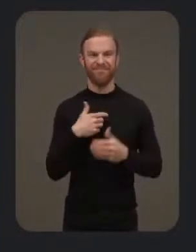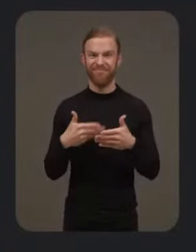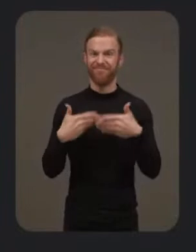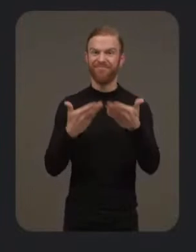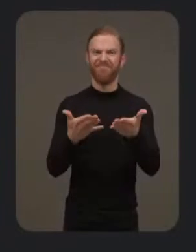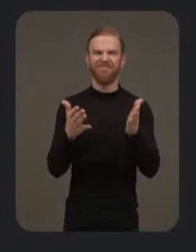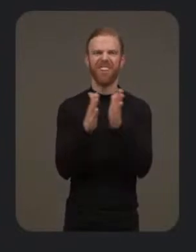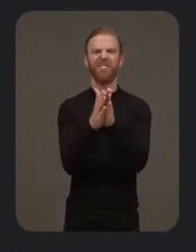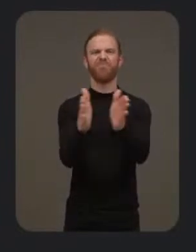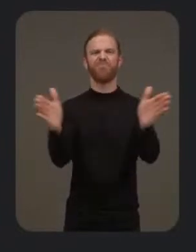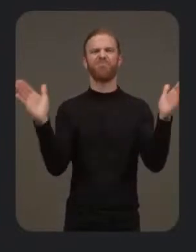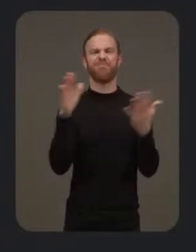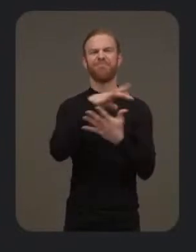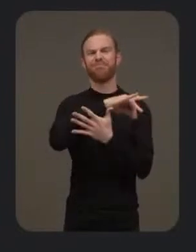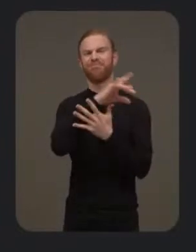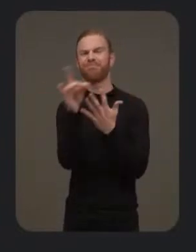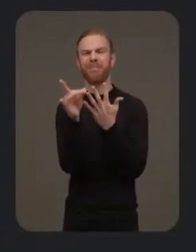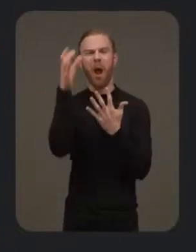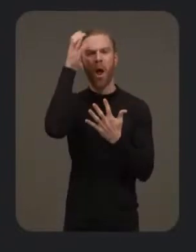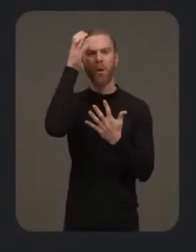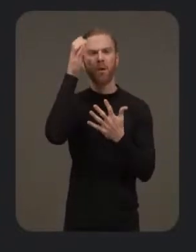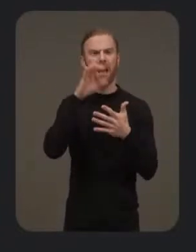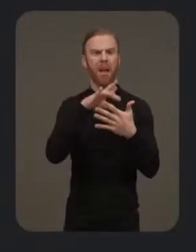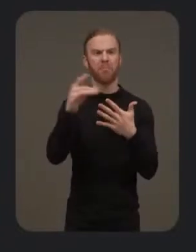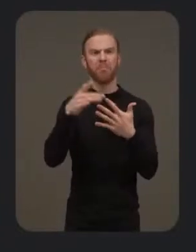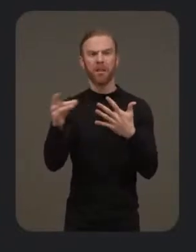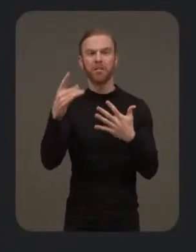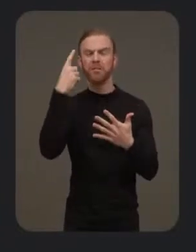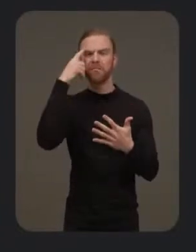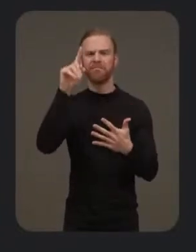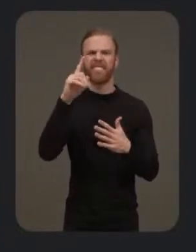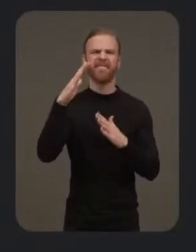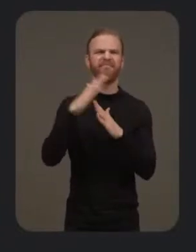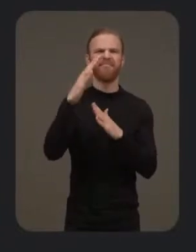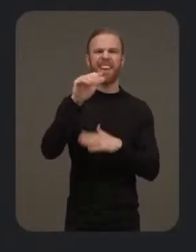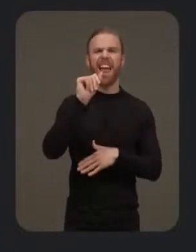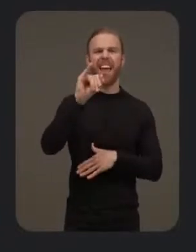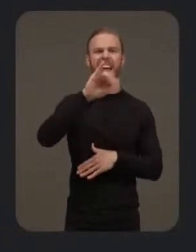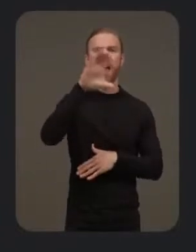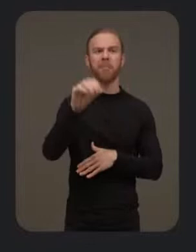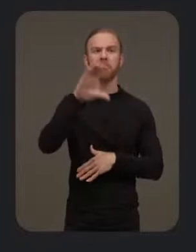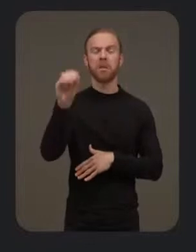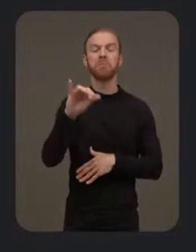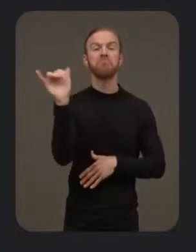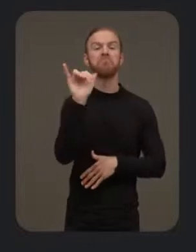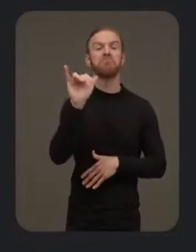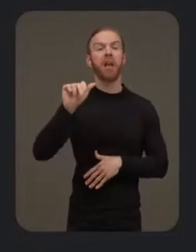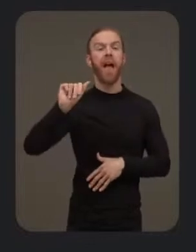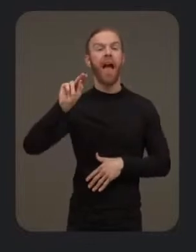the widest choice of compute options for leading AI companies